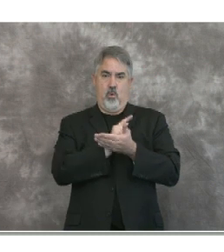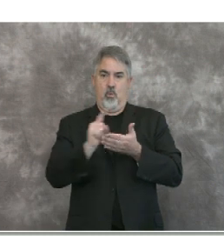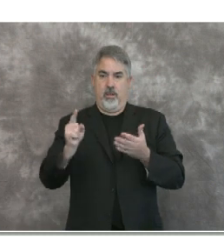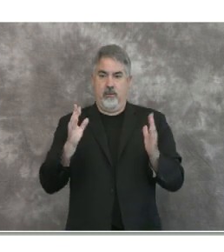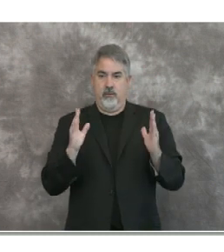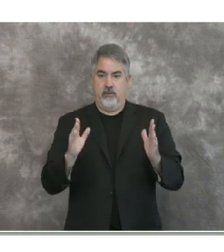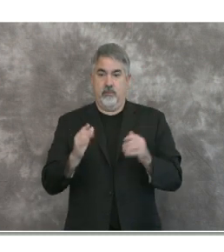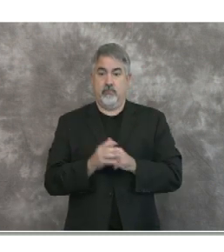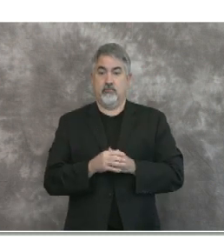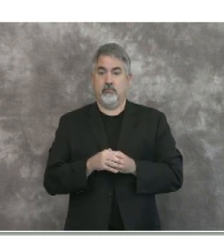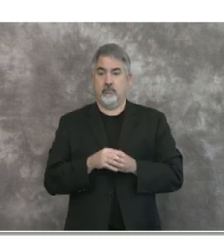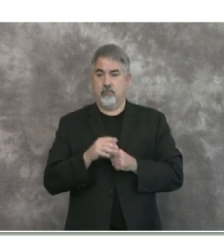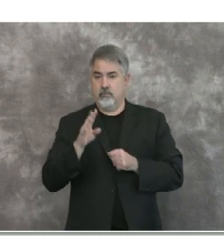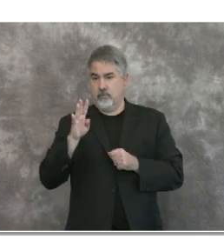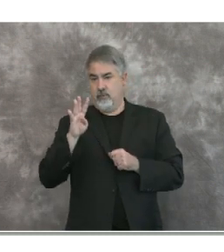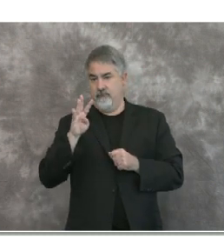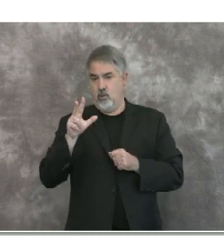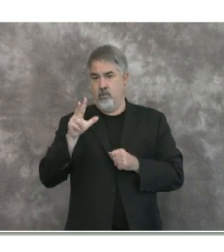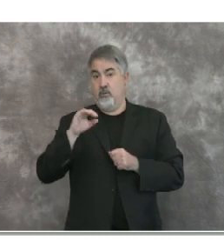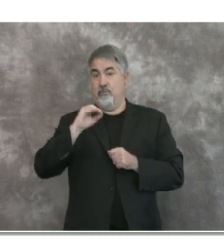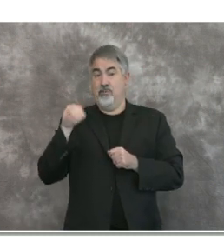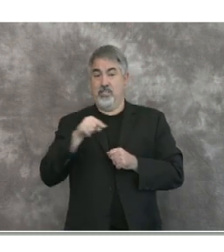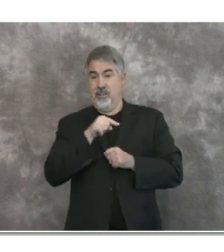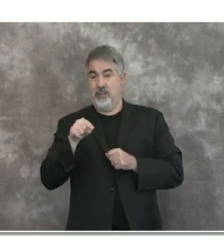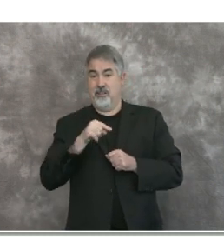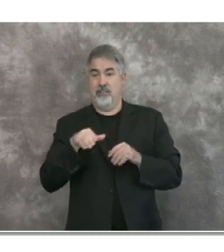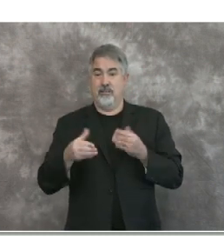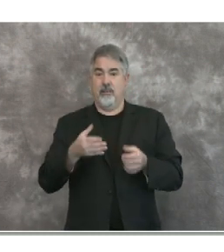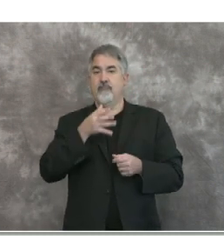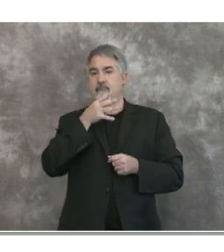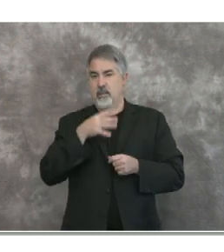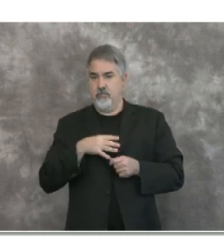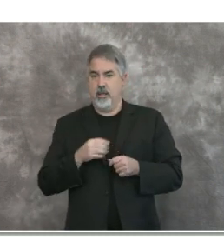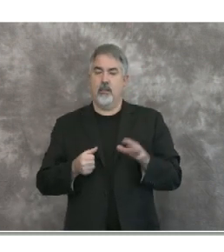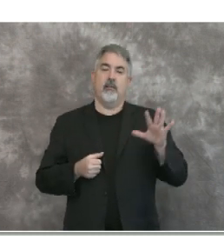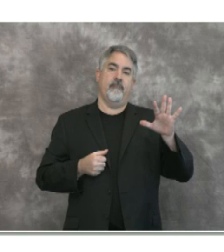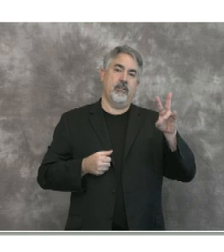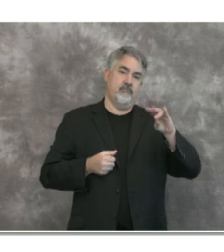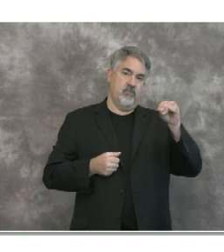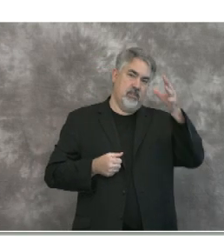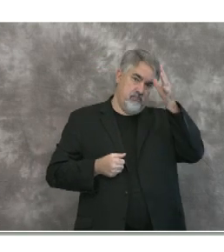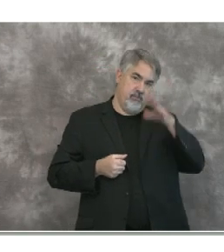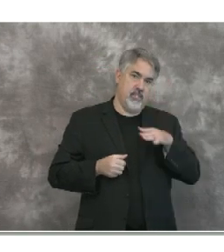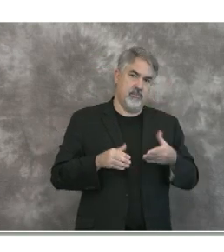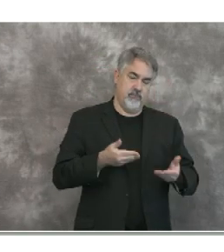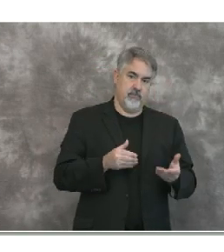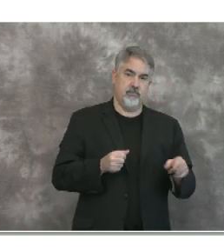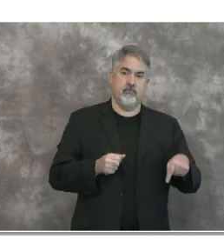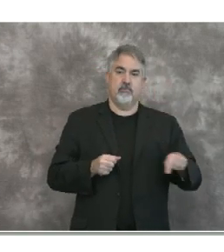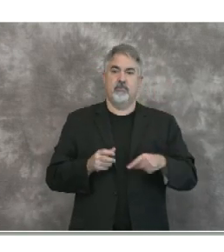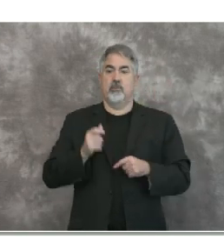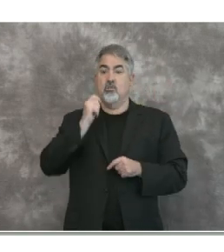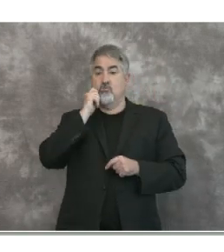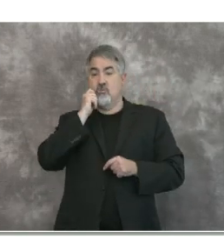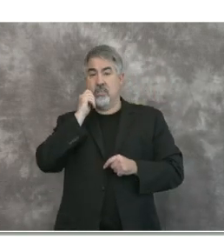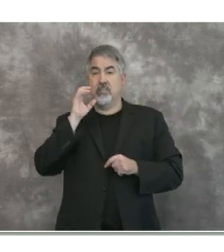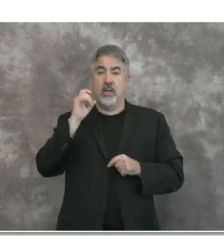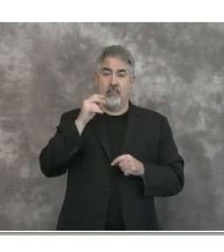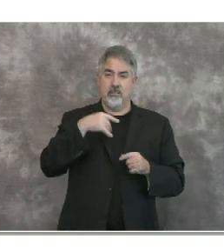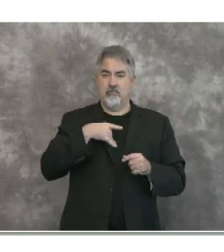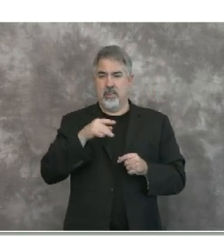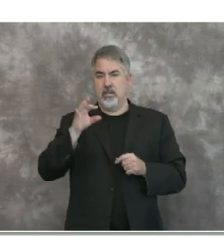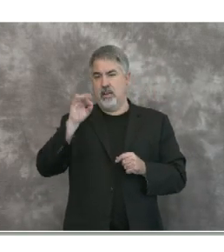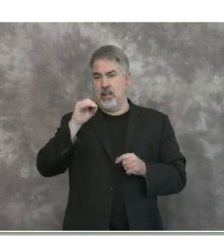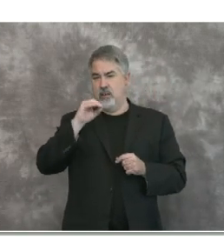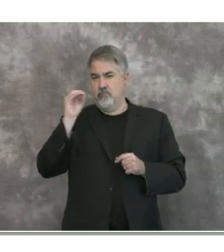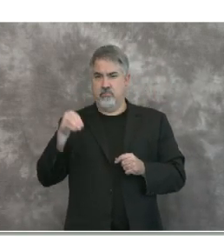were female and 57% were male. Regarding the race and ethnicity of the deaths, we have data for 90% of